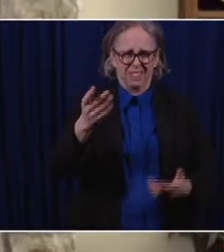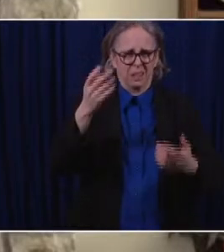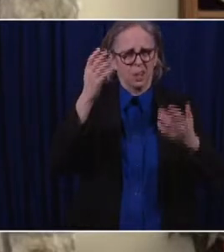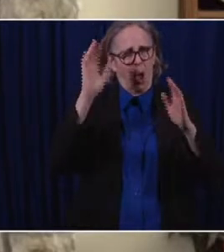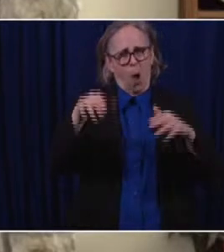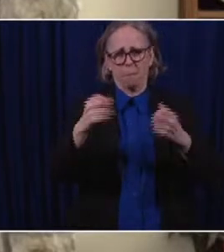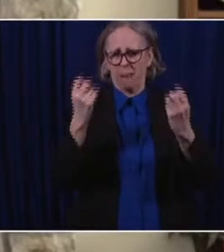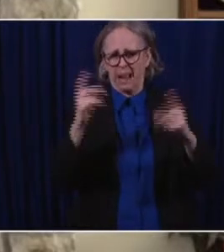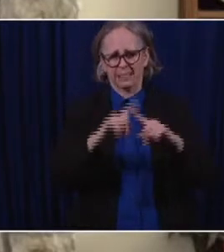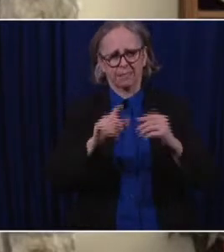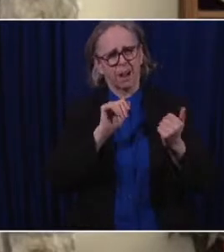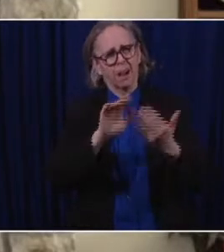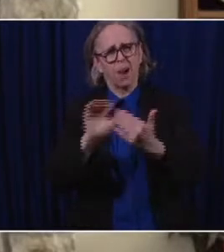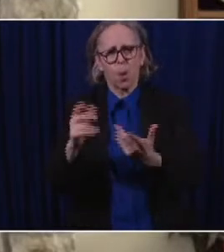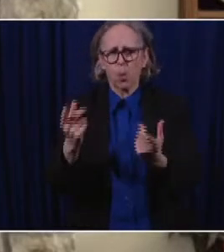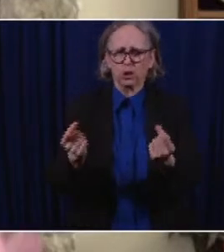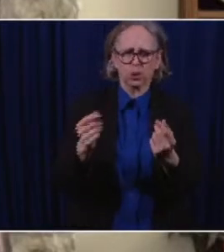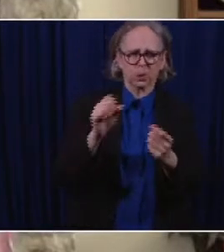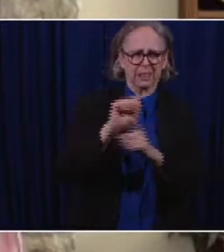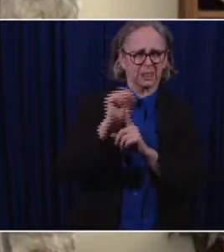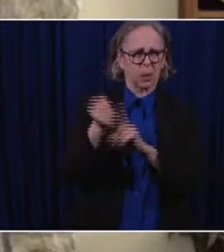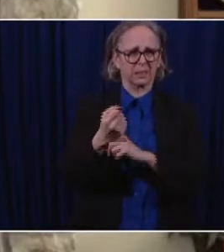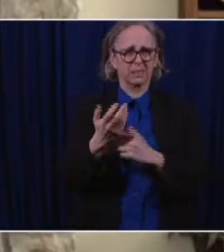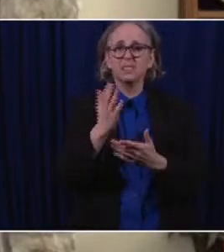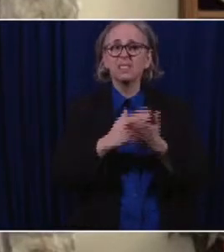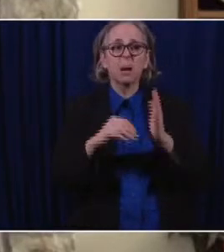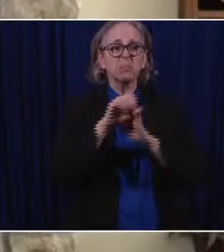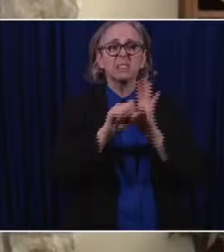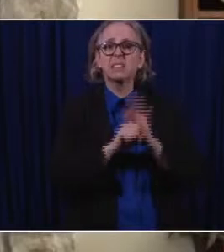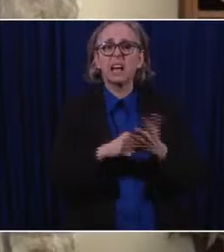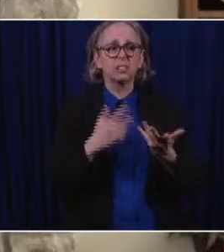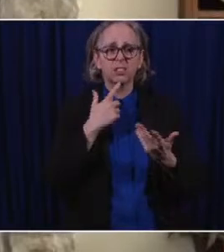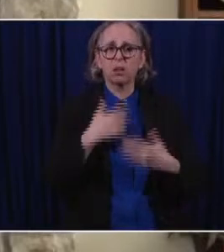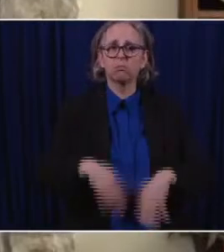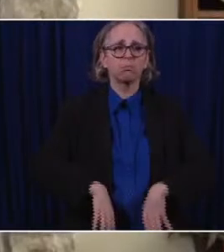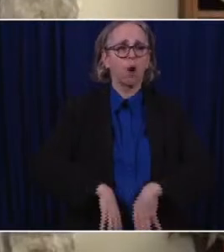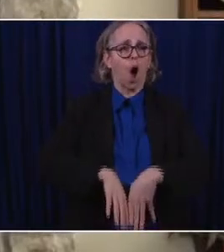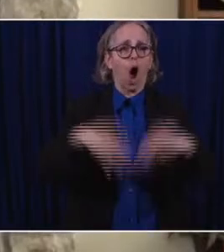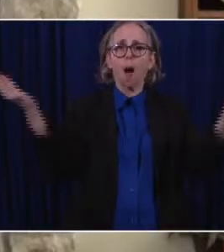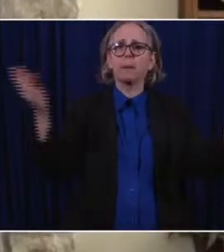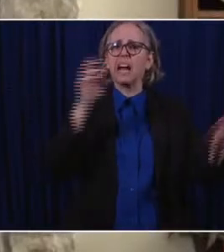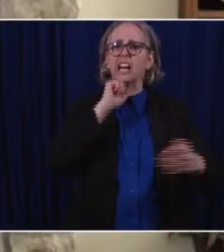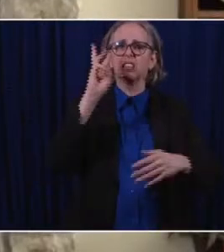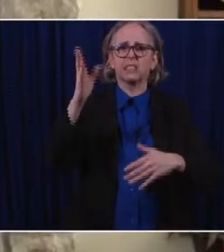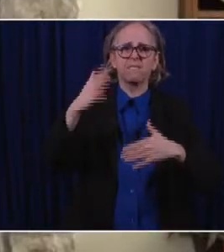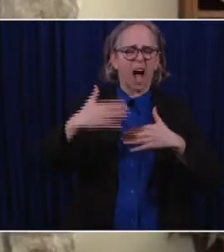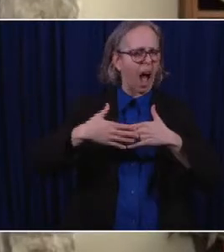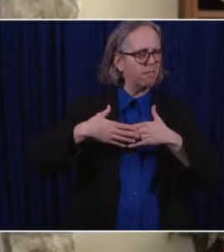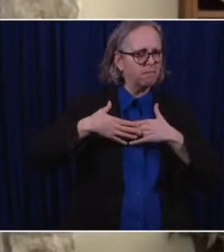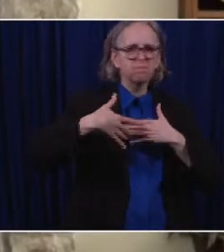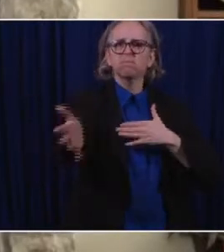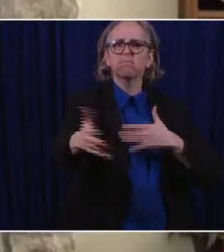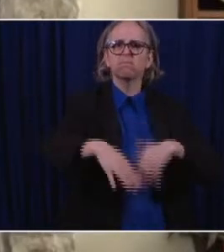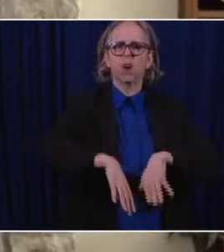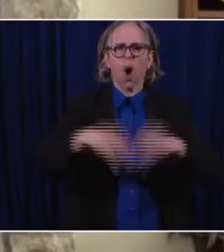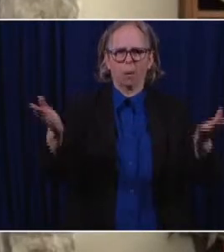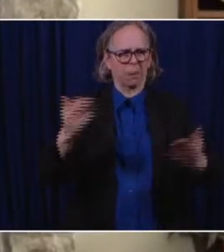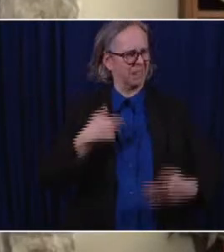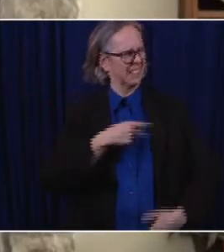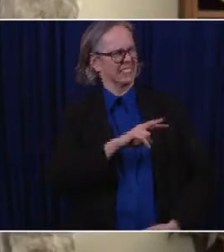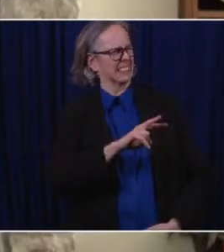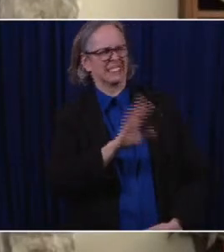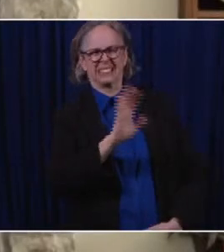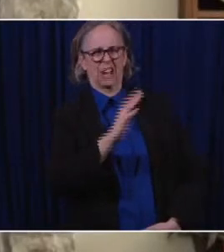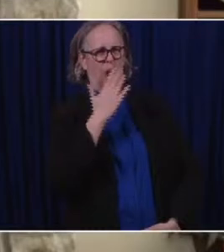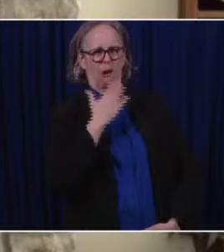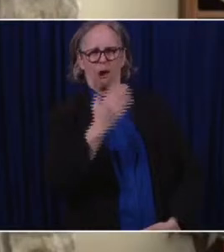it up for 65 and above and just said, everybody come on. And, we decided not to do that. We decided to start edging